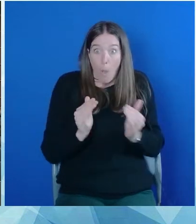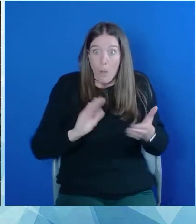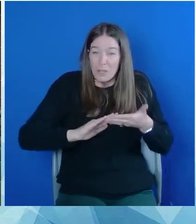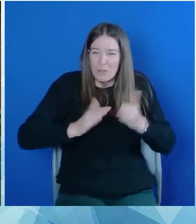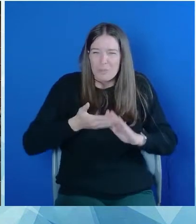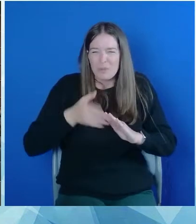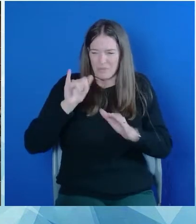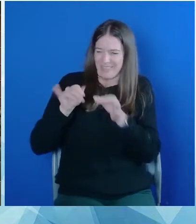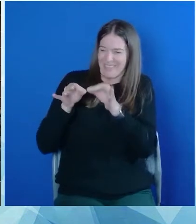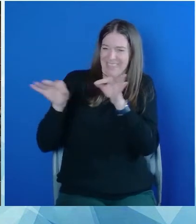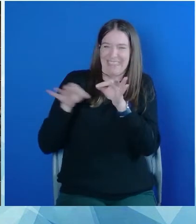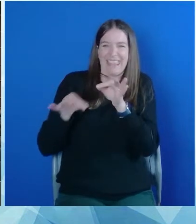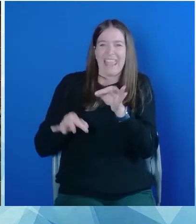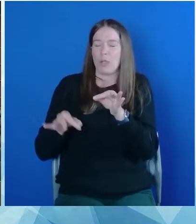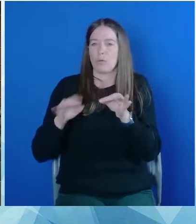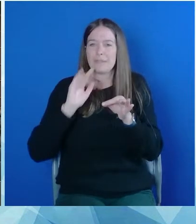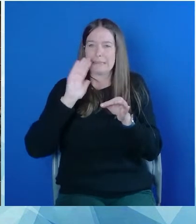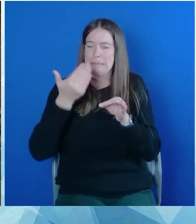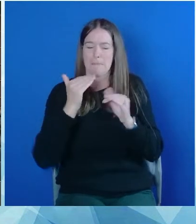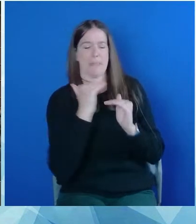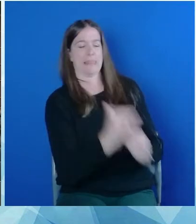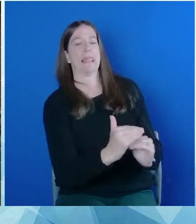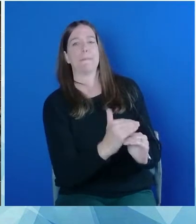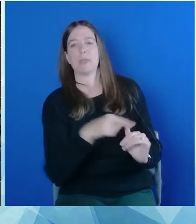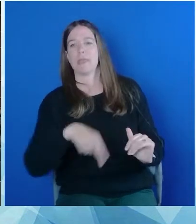needs to be removed.